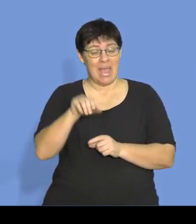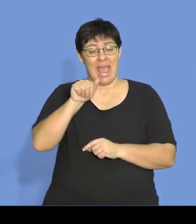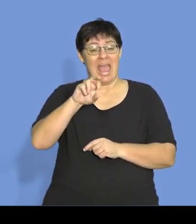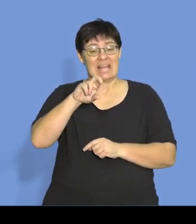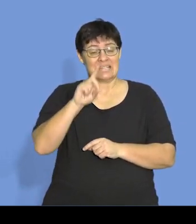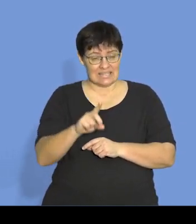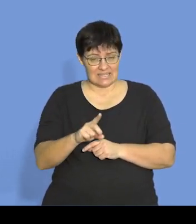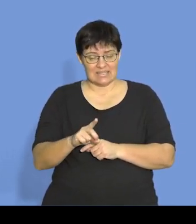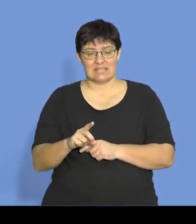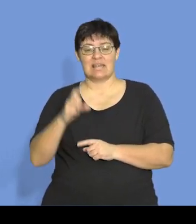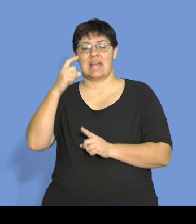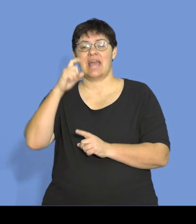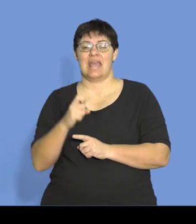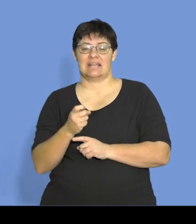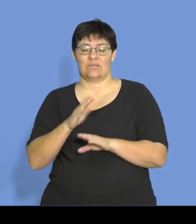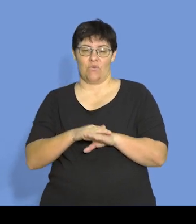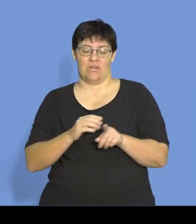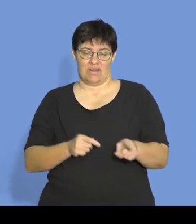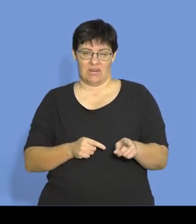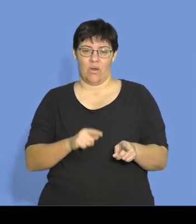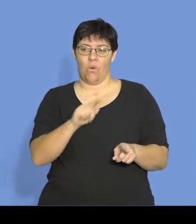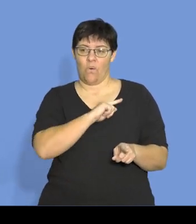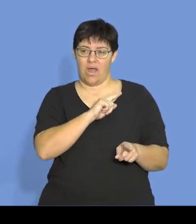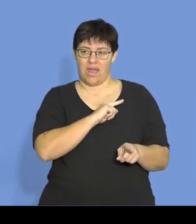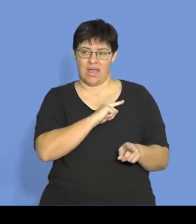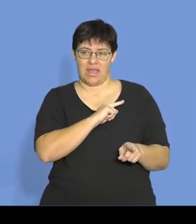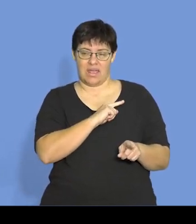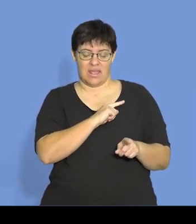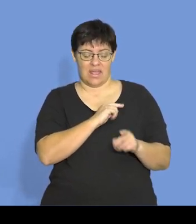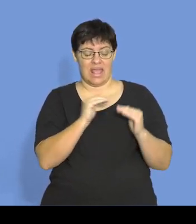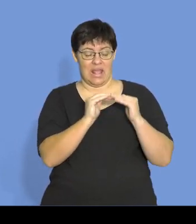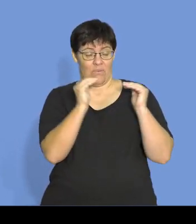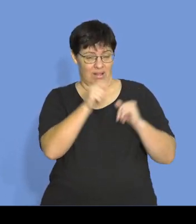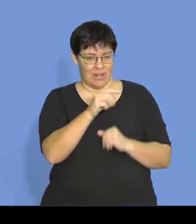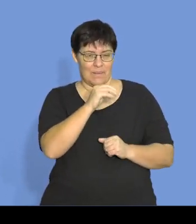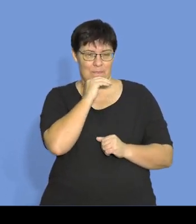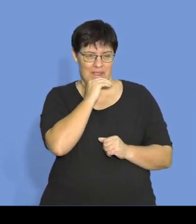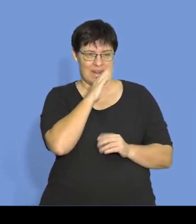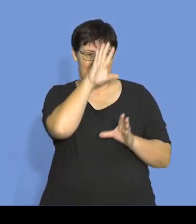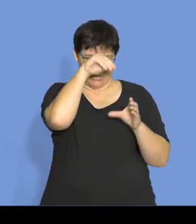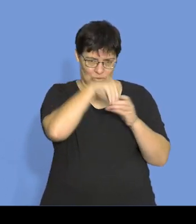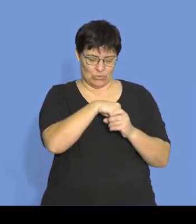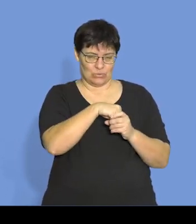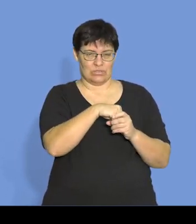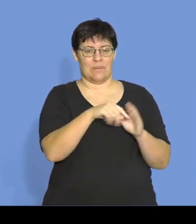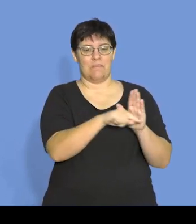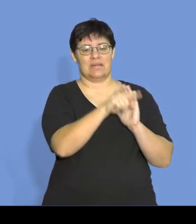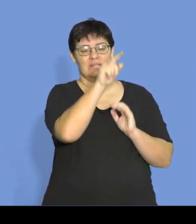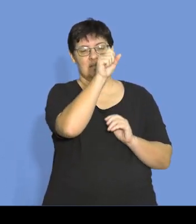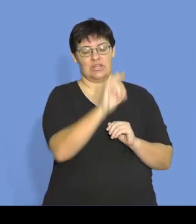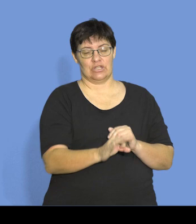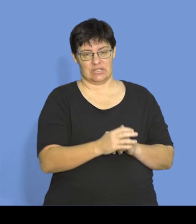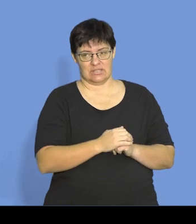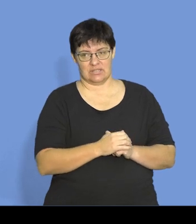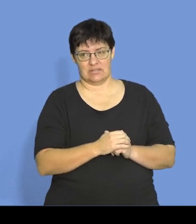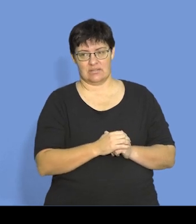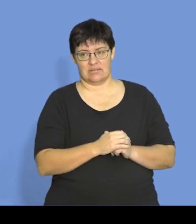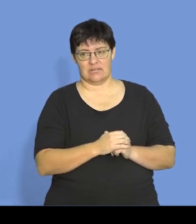on the x-axis. Why? Because of that bar there, that means equal. So my solution